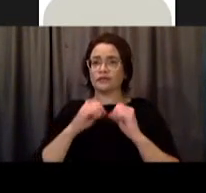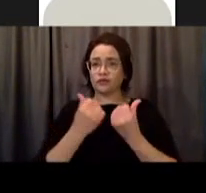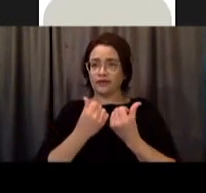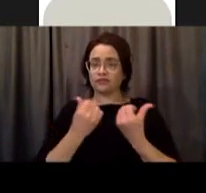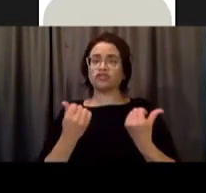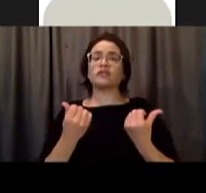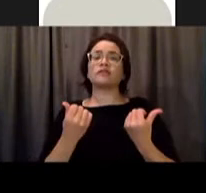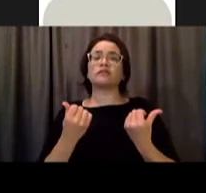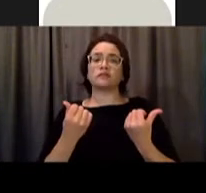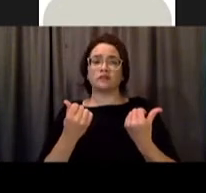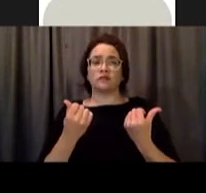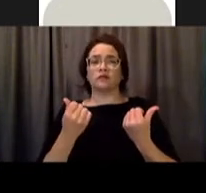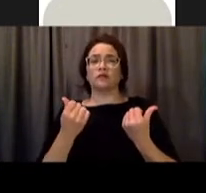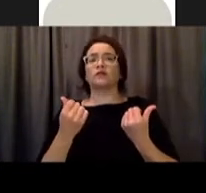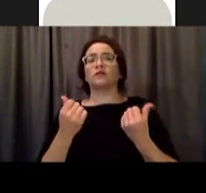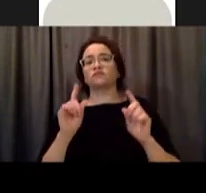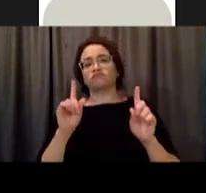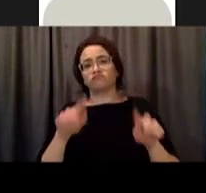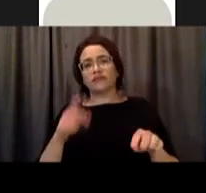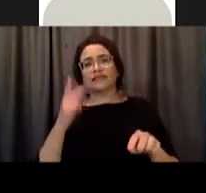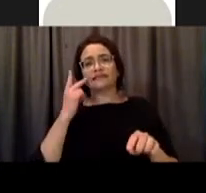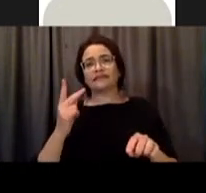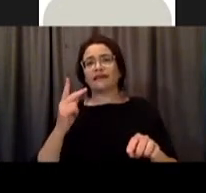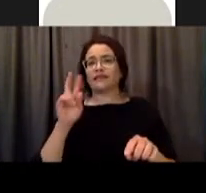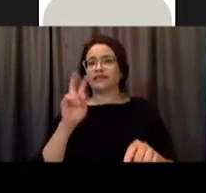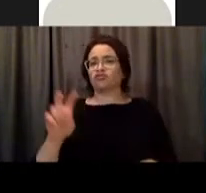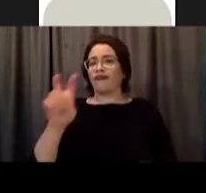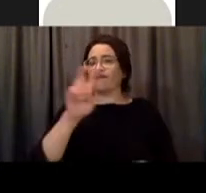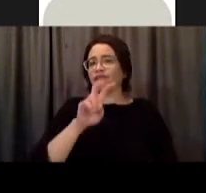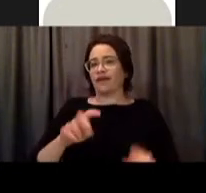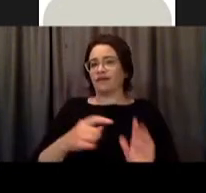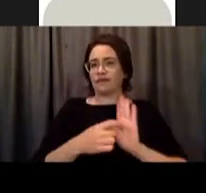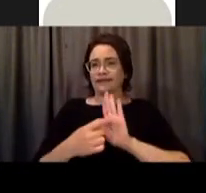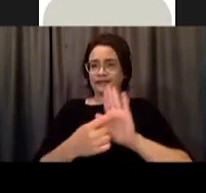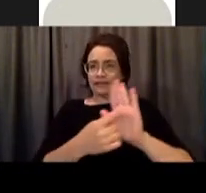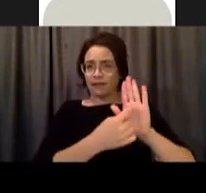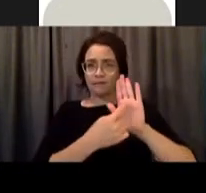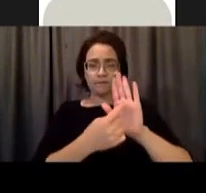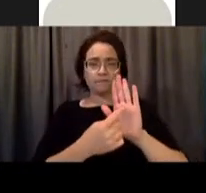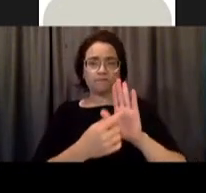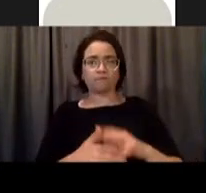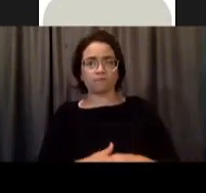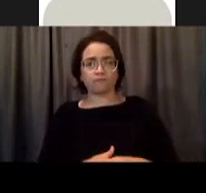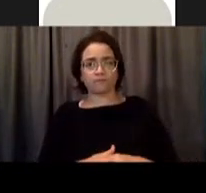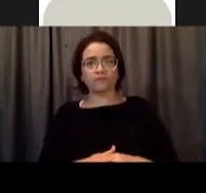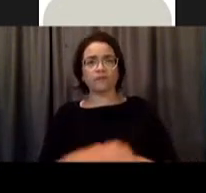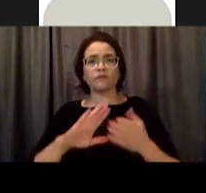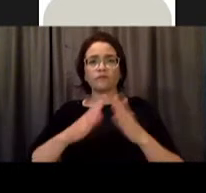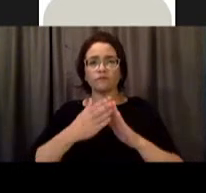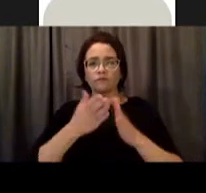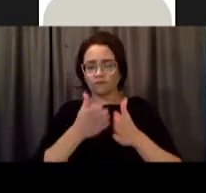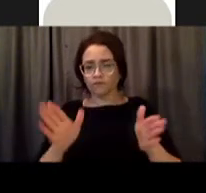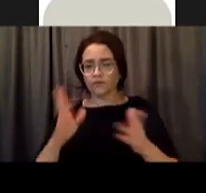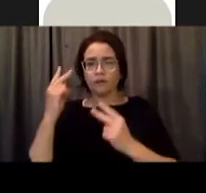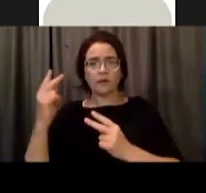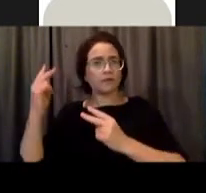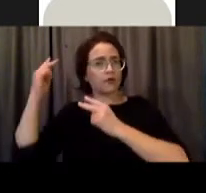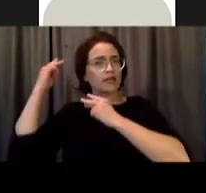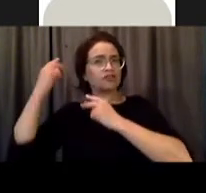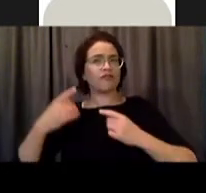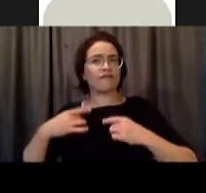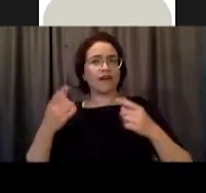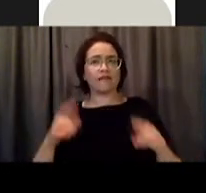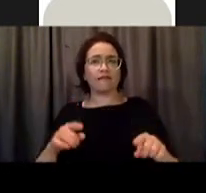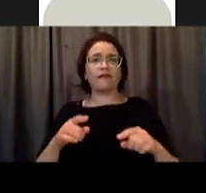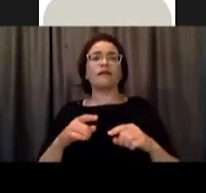There are efforts each year in our community to hold a community-wide commemoration event, whereby speakers talk about the